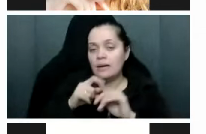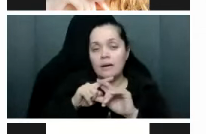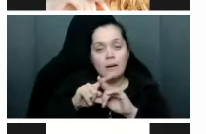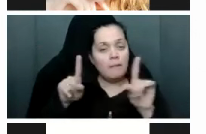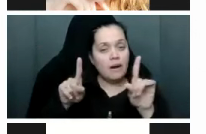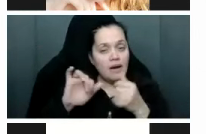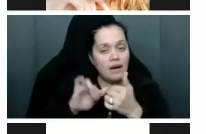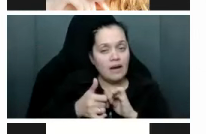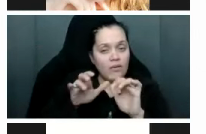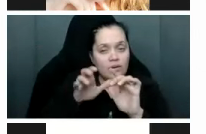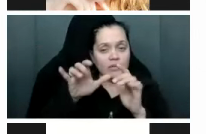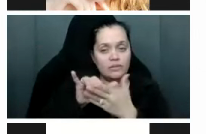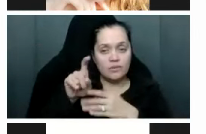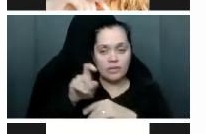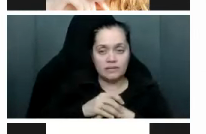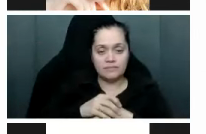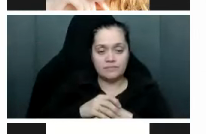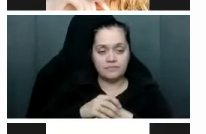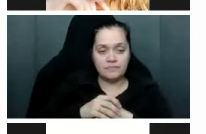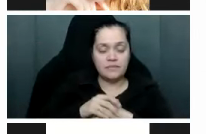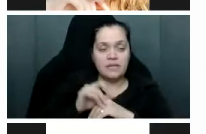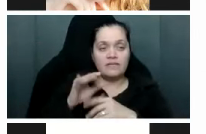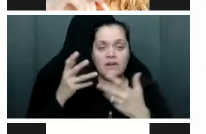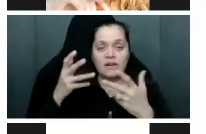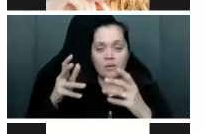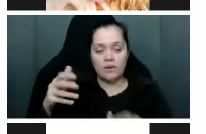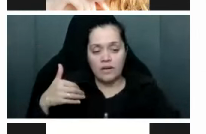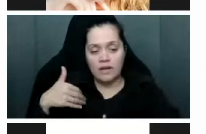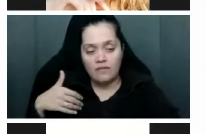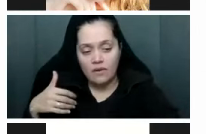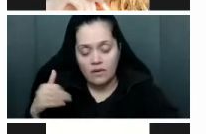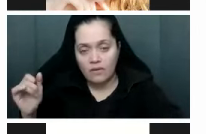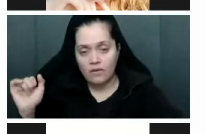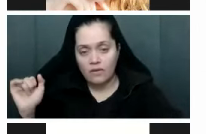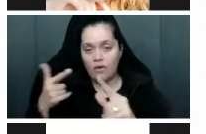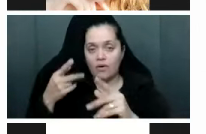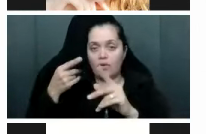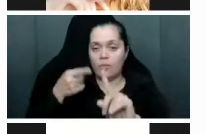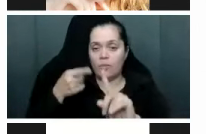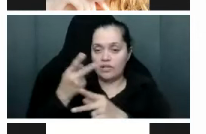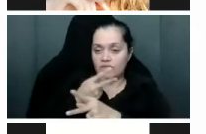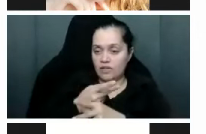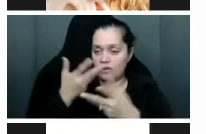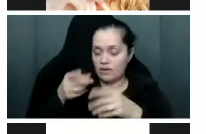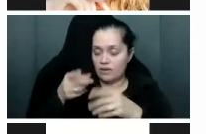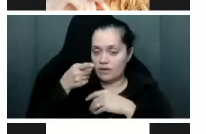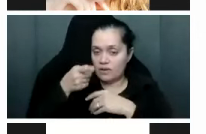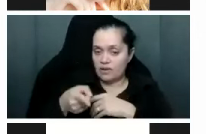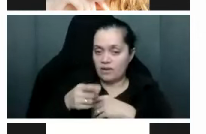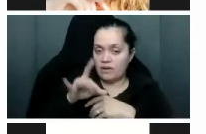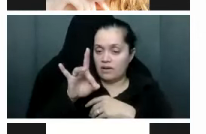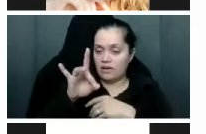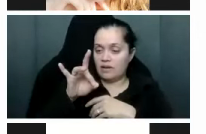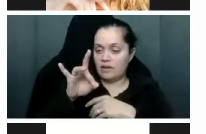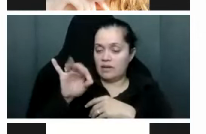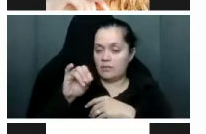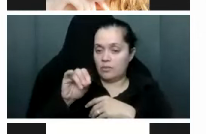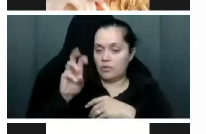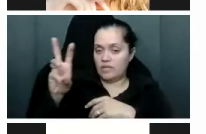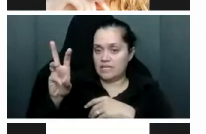would I do that? If I've already got all the points figured out, and there you are at 89.6,